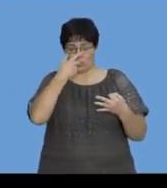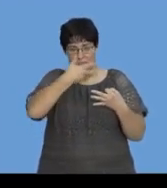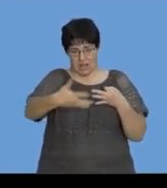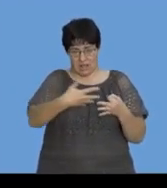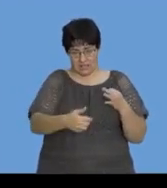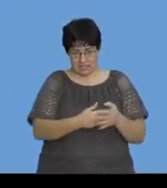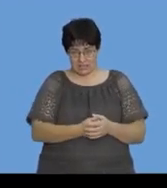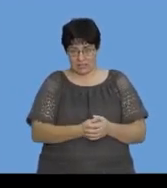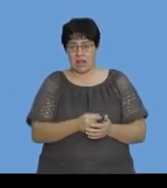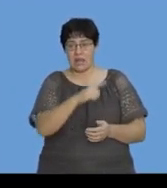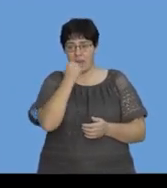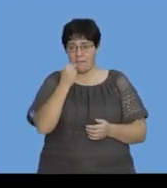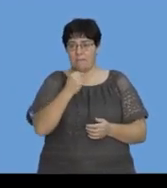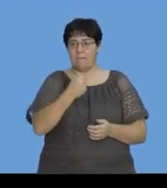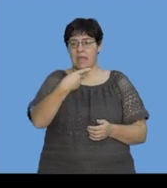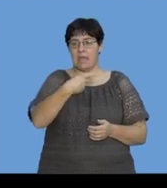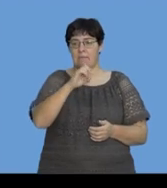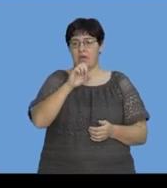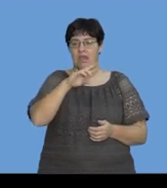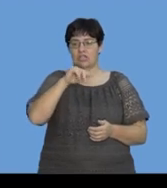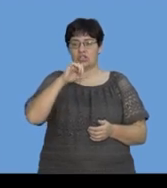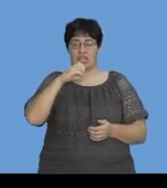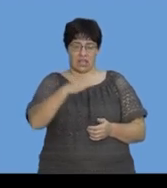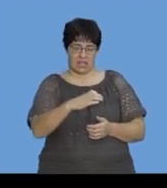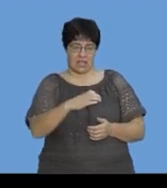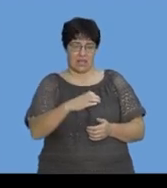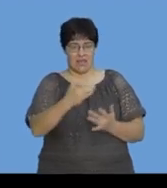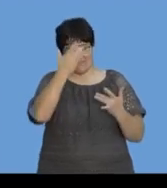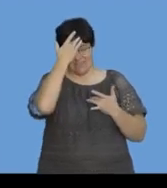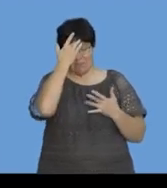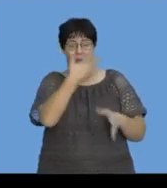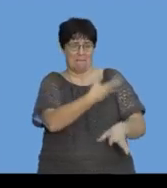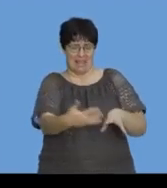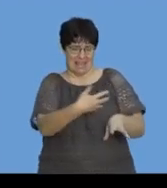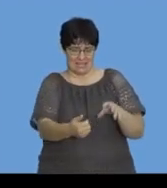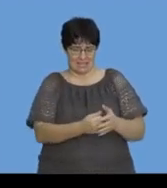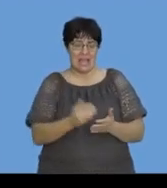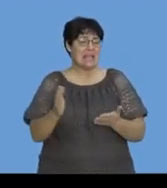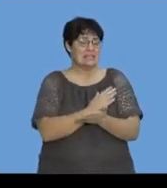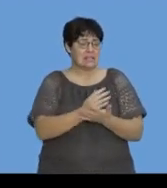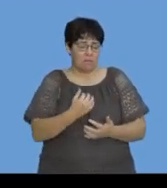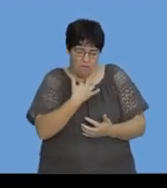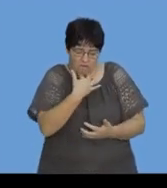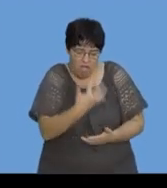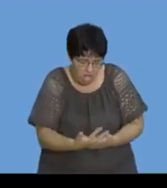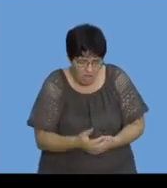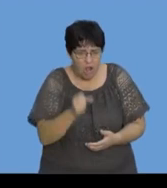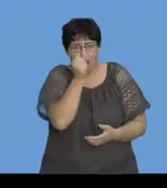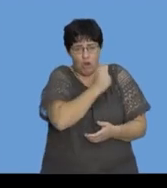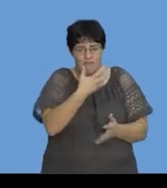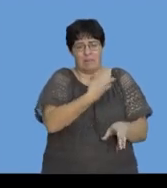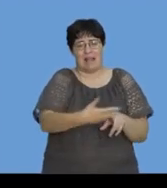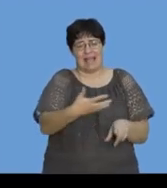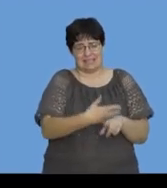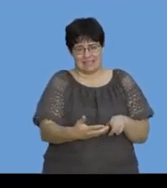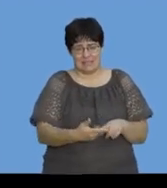right, that's why it's sometimes called hemorrhagic fever, because you hemorrhage, you bleed. Some people will vomit or cough up